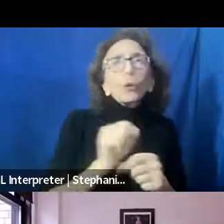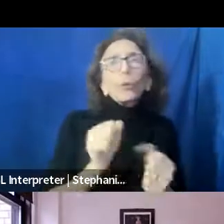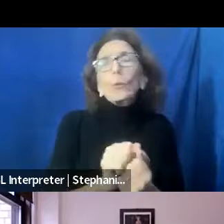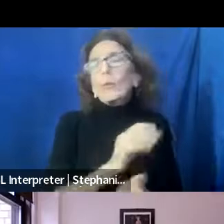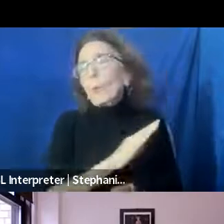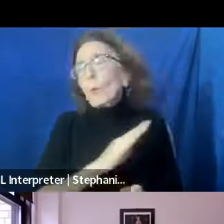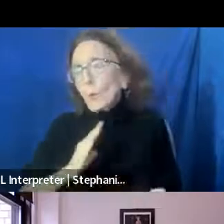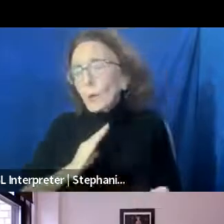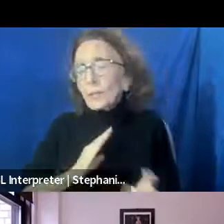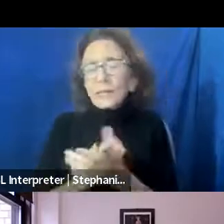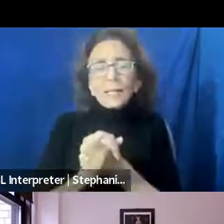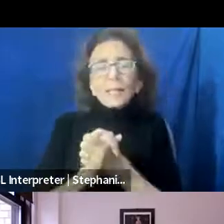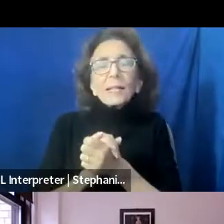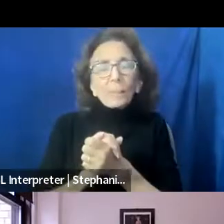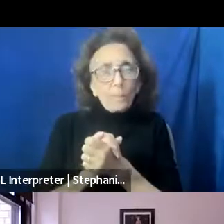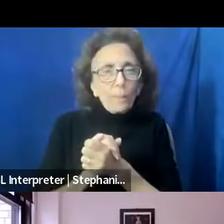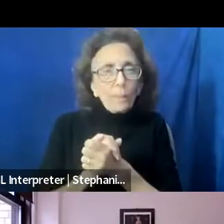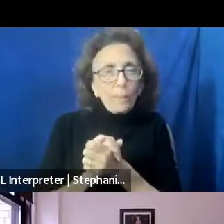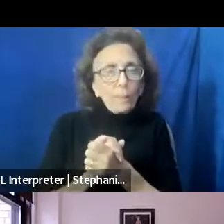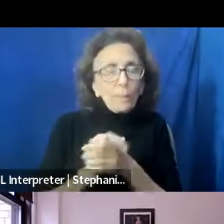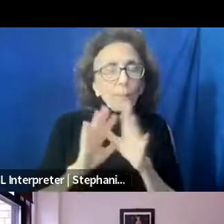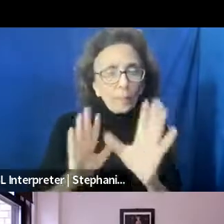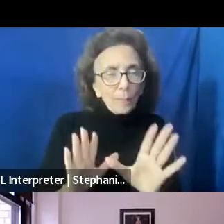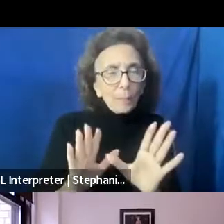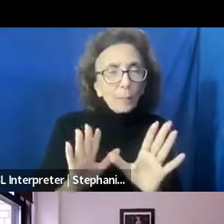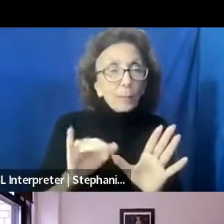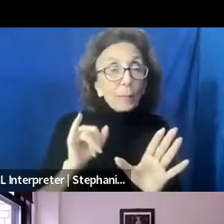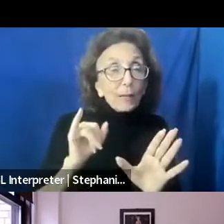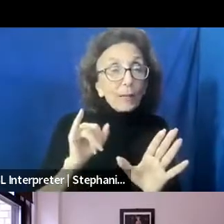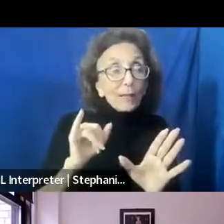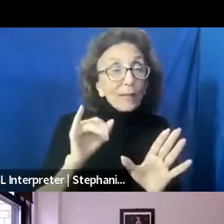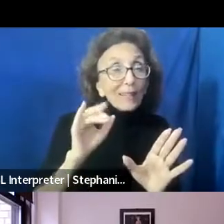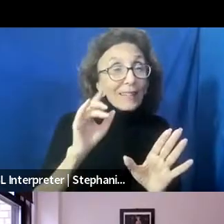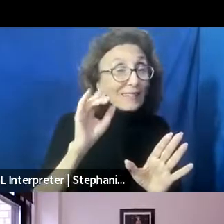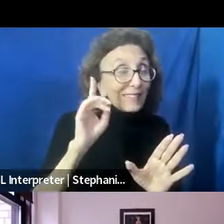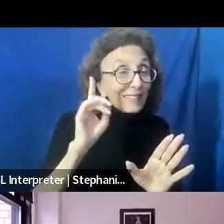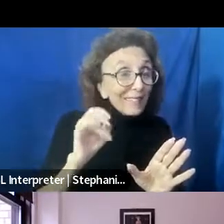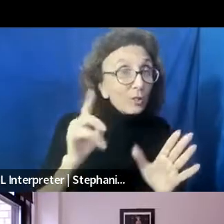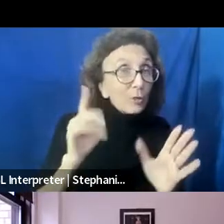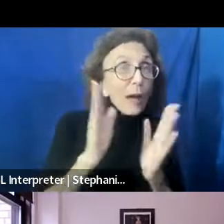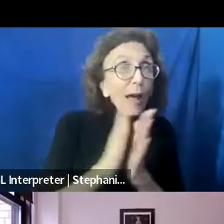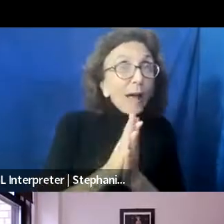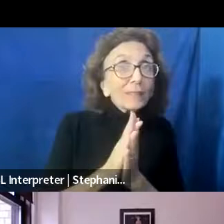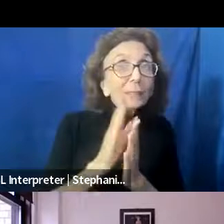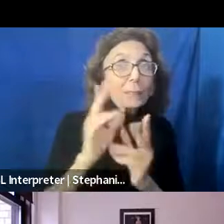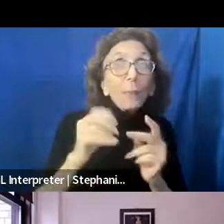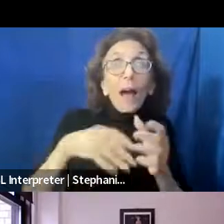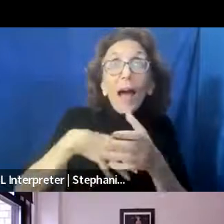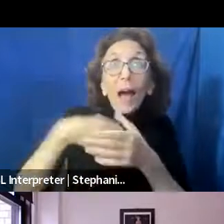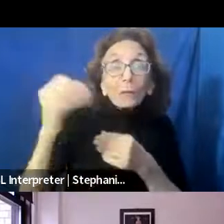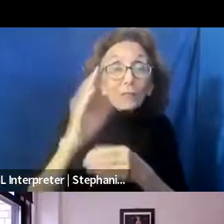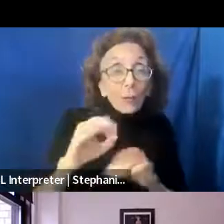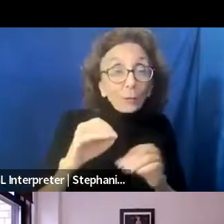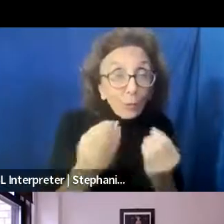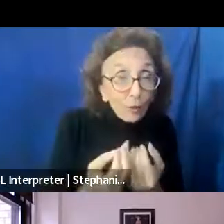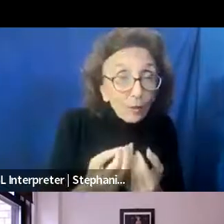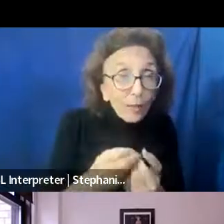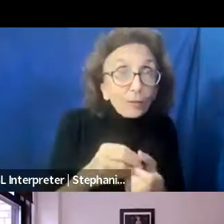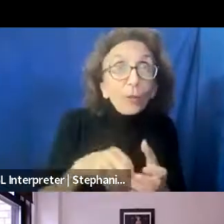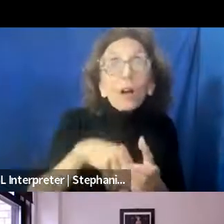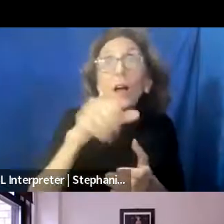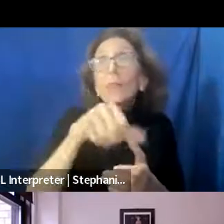changes. Can you quickly tell us if you sought outside guidance or other outside